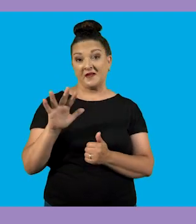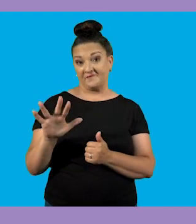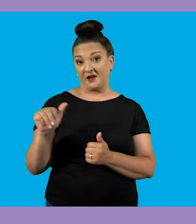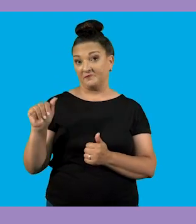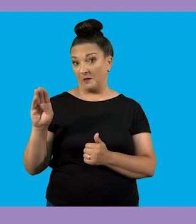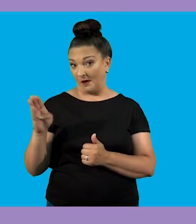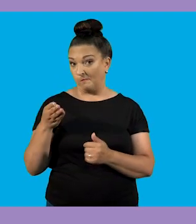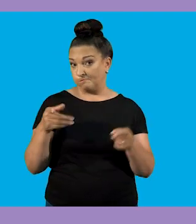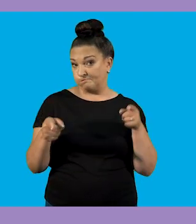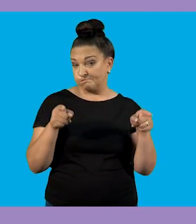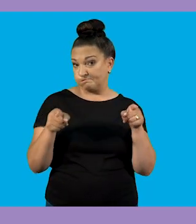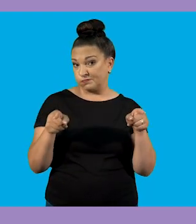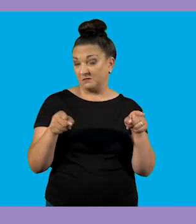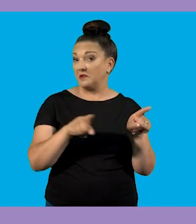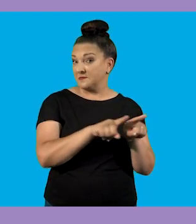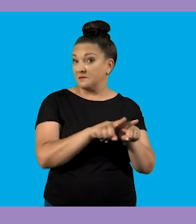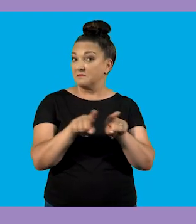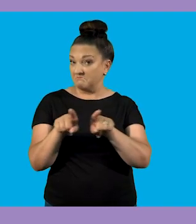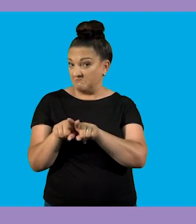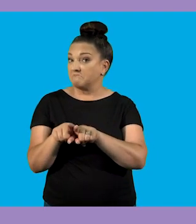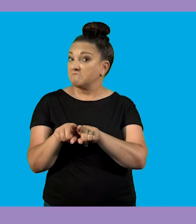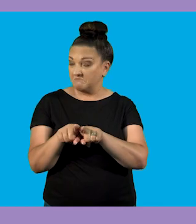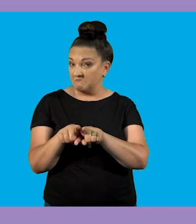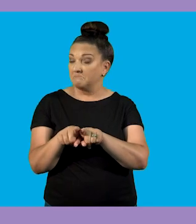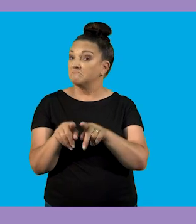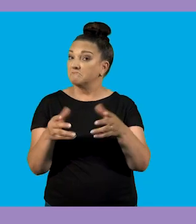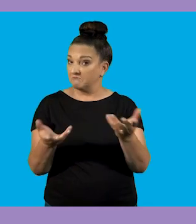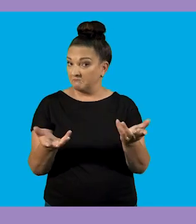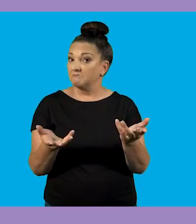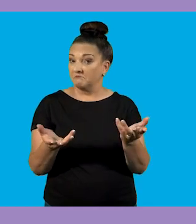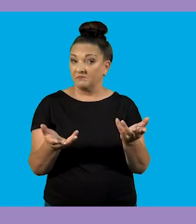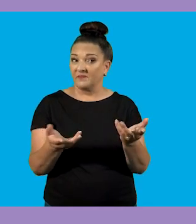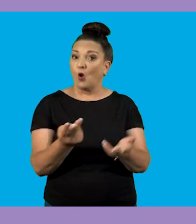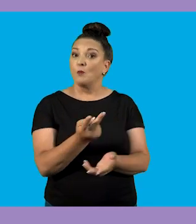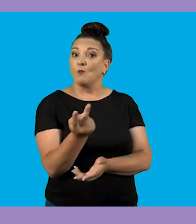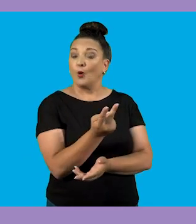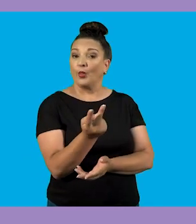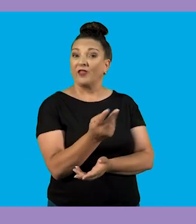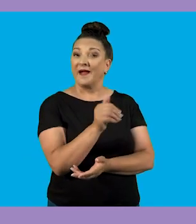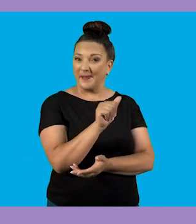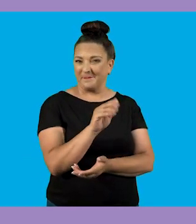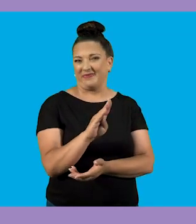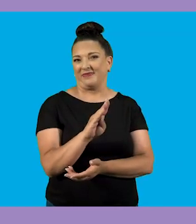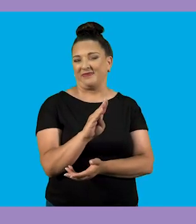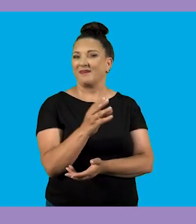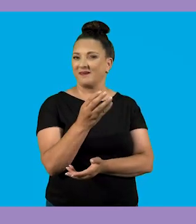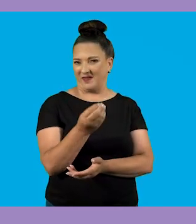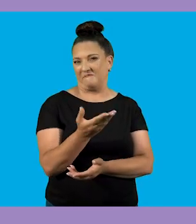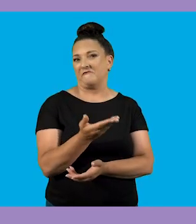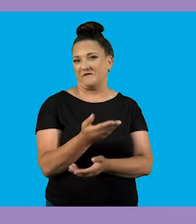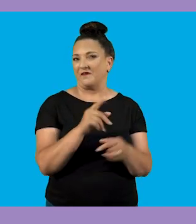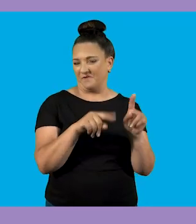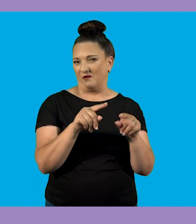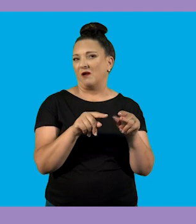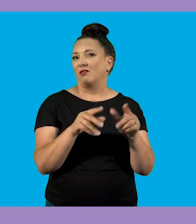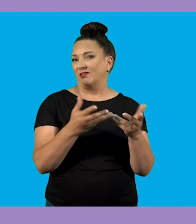6ab and 5ab. Those are like terms. Why? Because they both have ab as